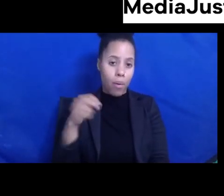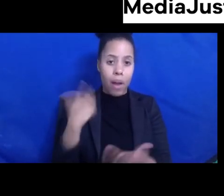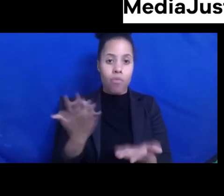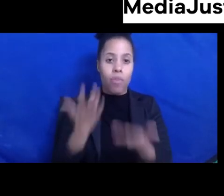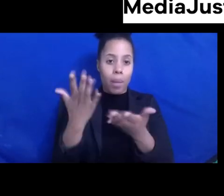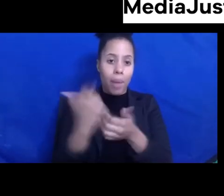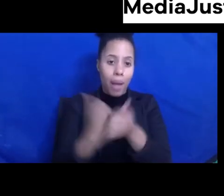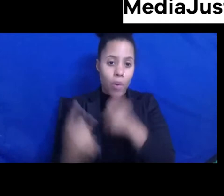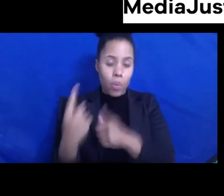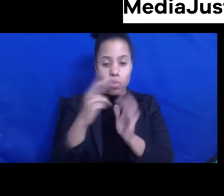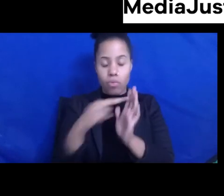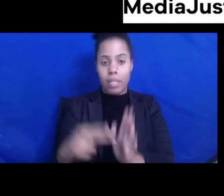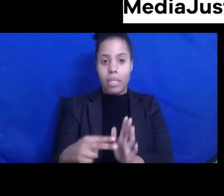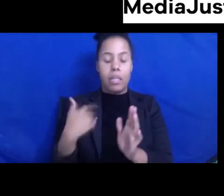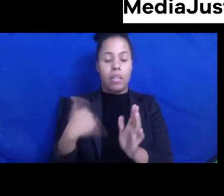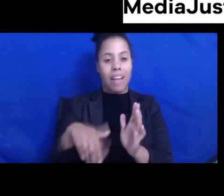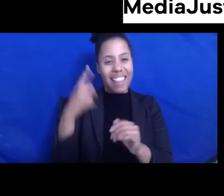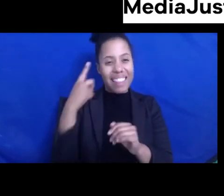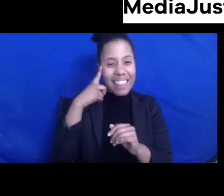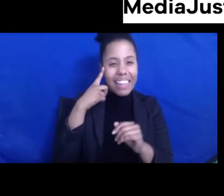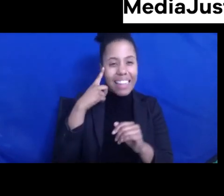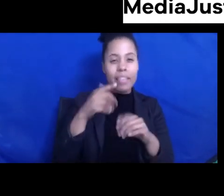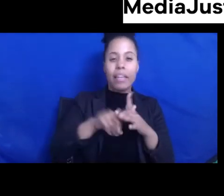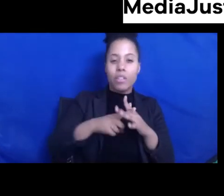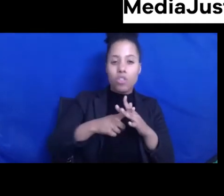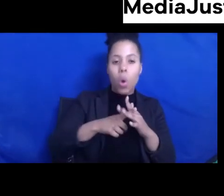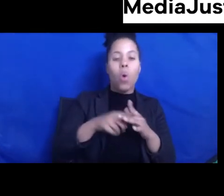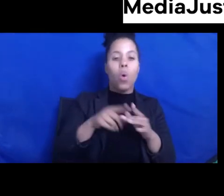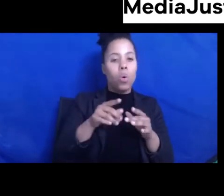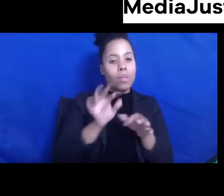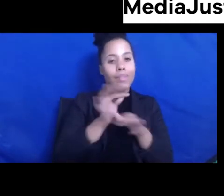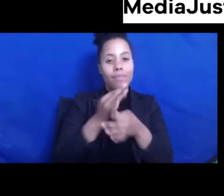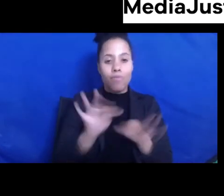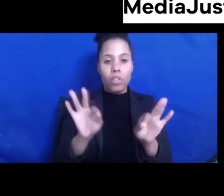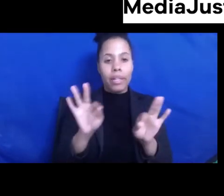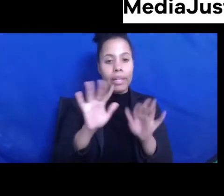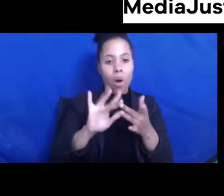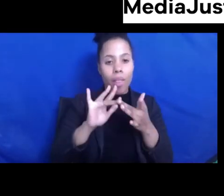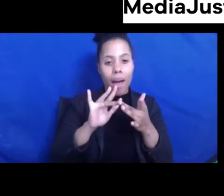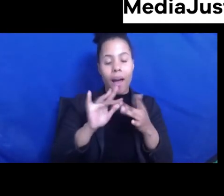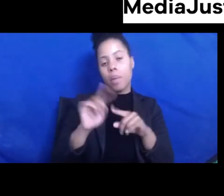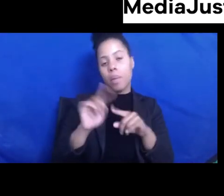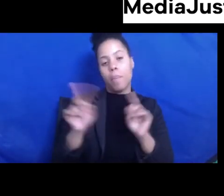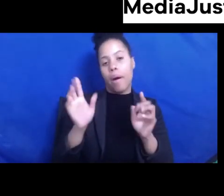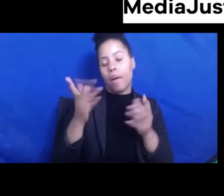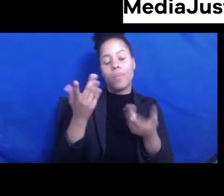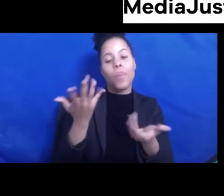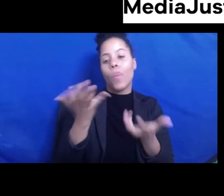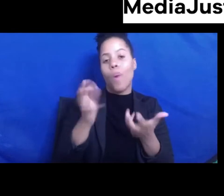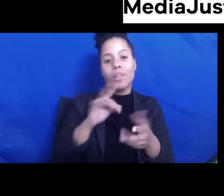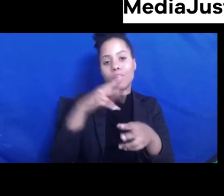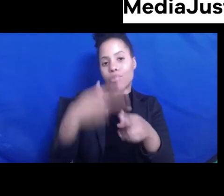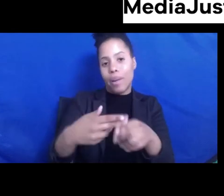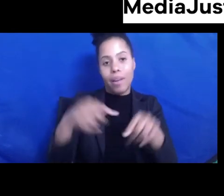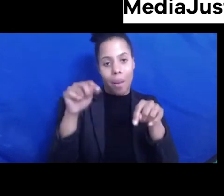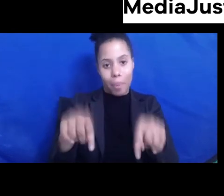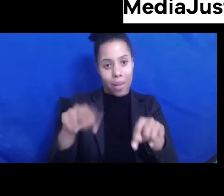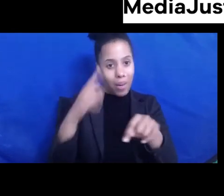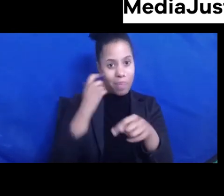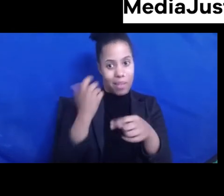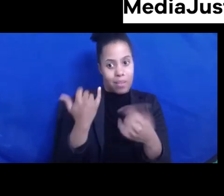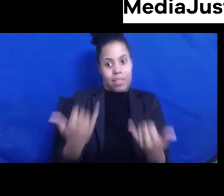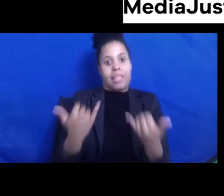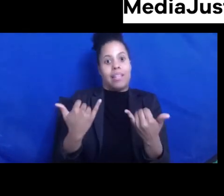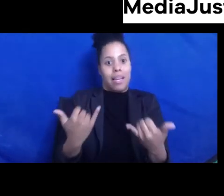the intro is free online. But essentially, we wanted to raise that up here because these days